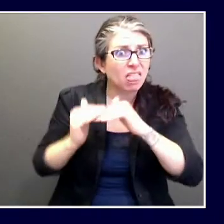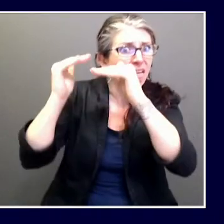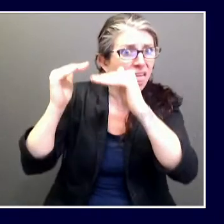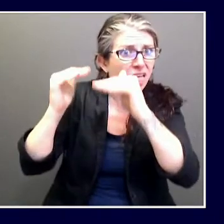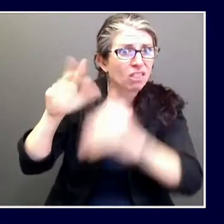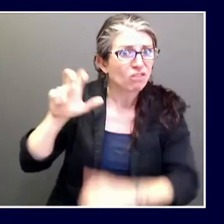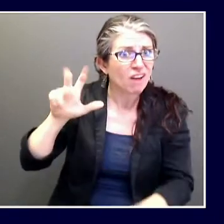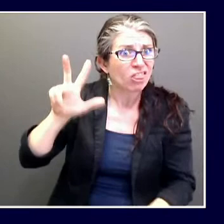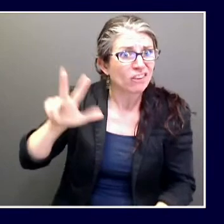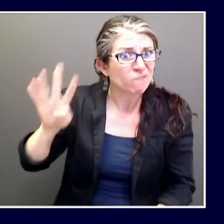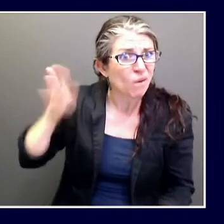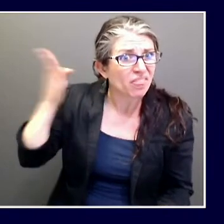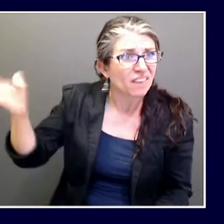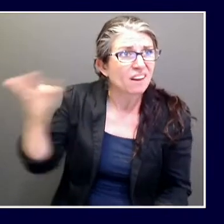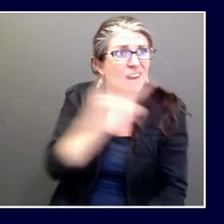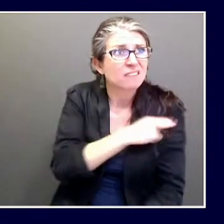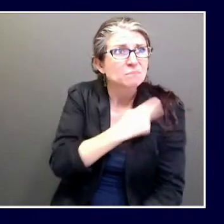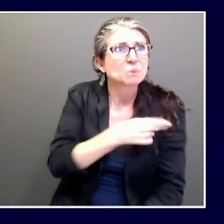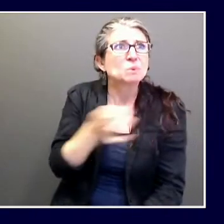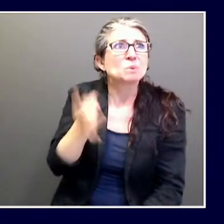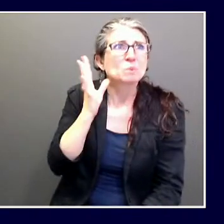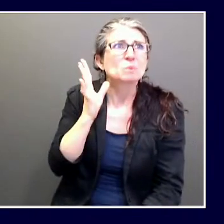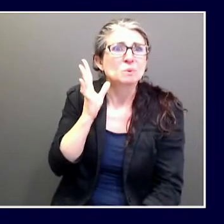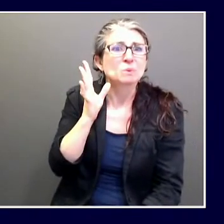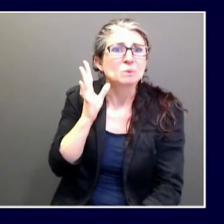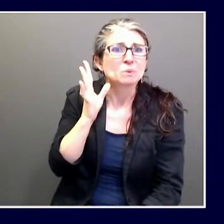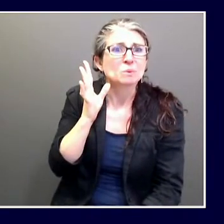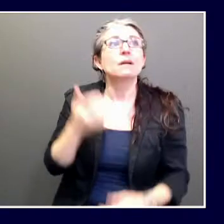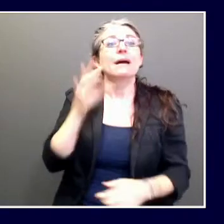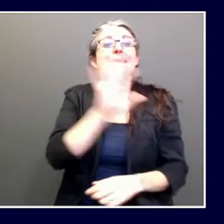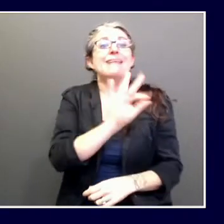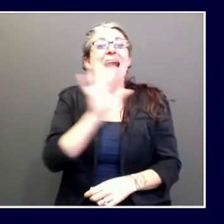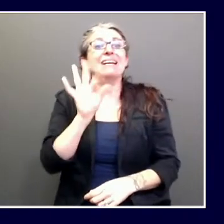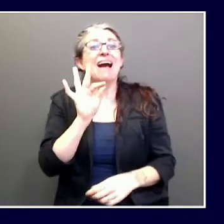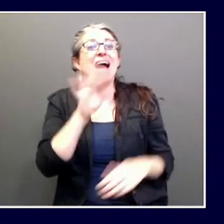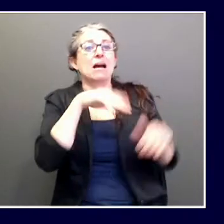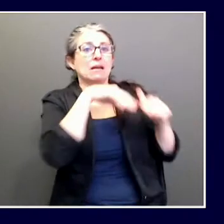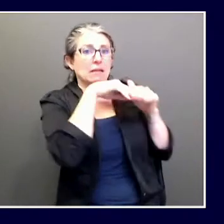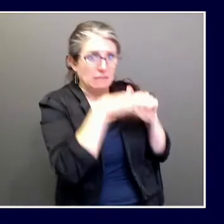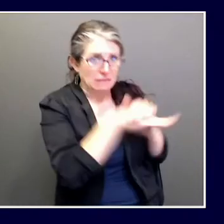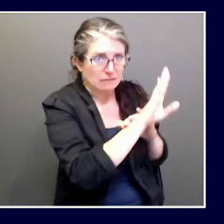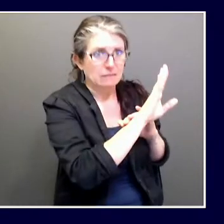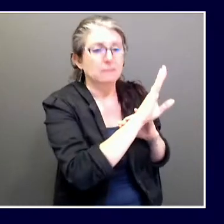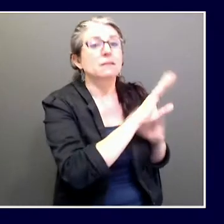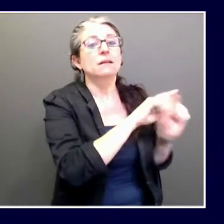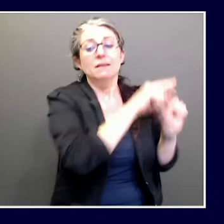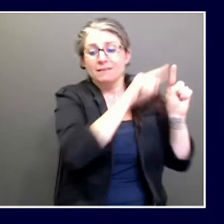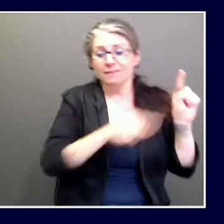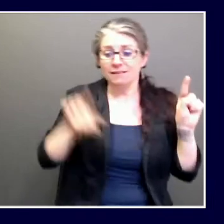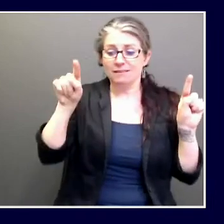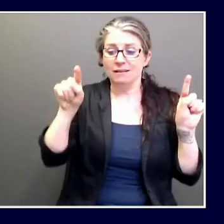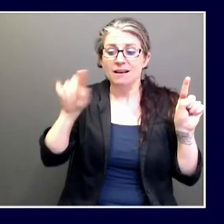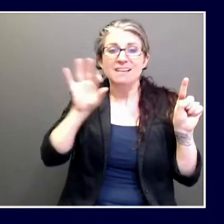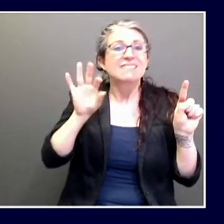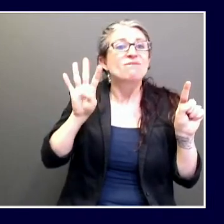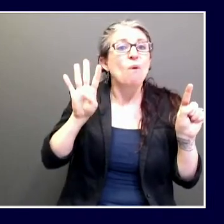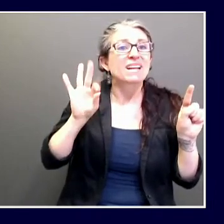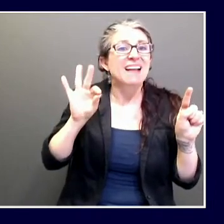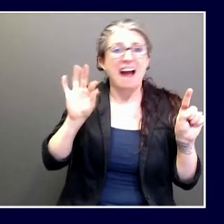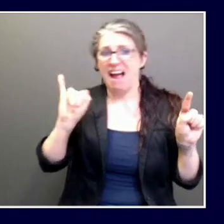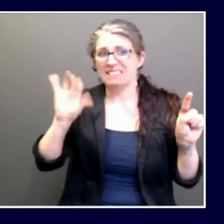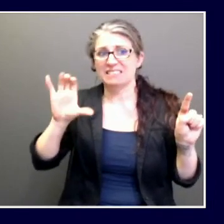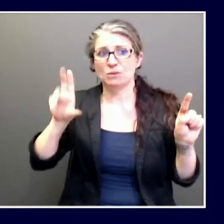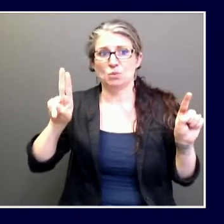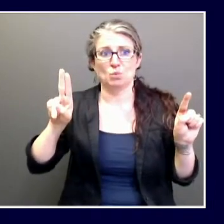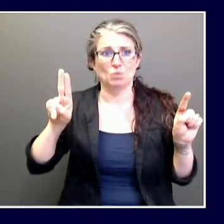99 people in a critical care unit with COVID-19 across the entire state. 2 weeks ago, that number stood